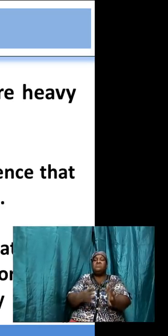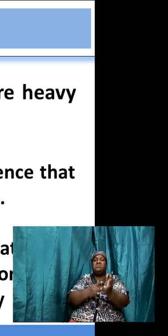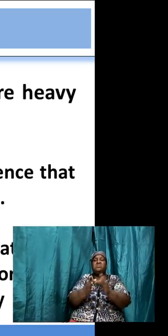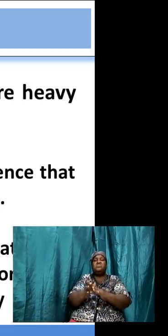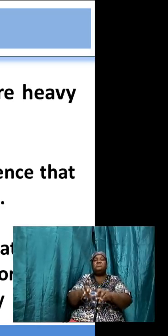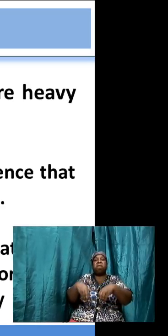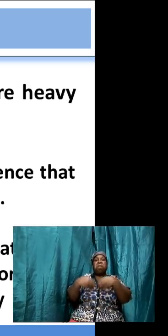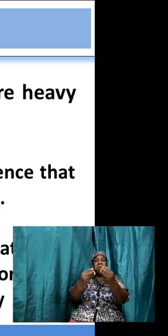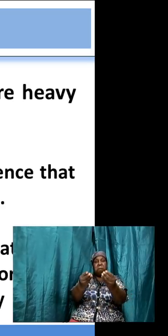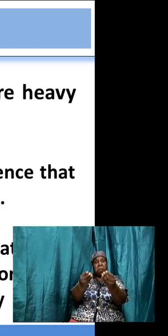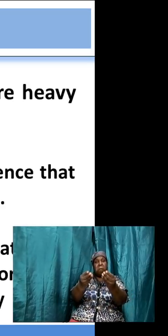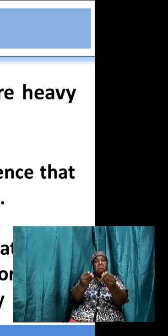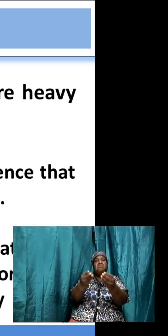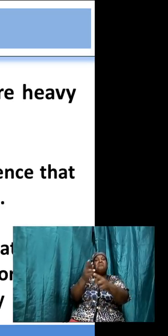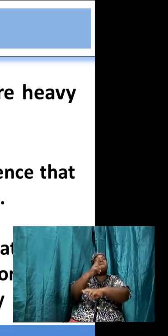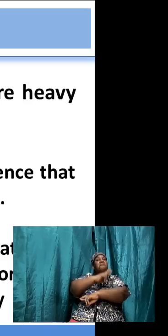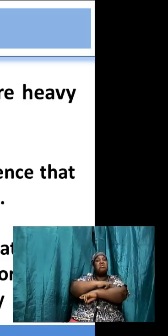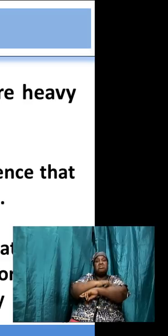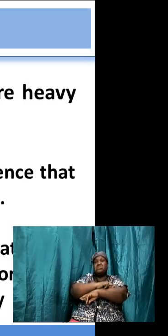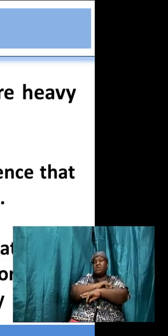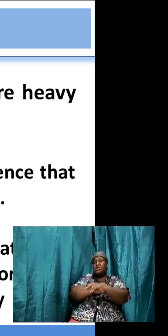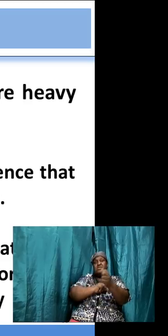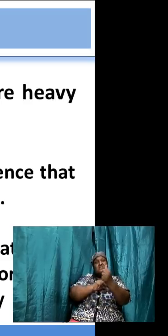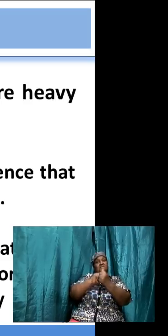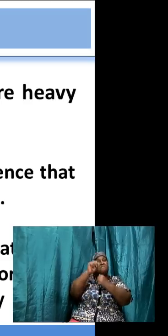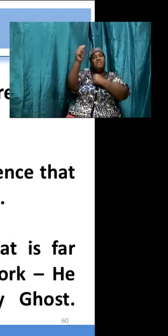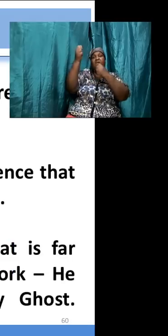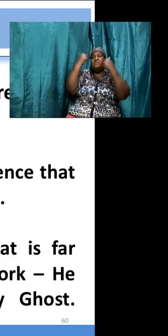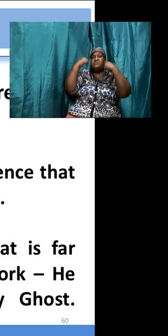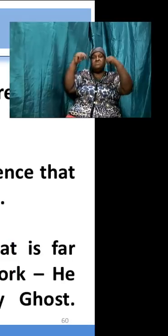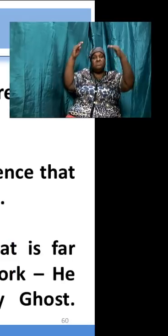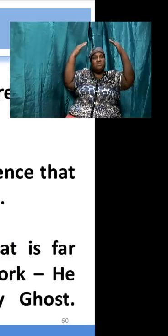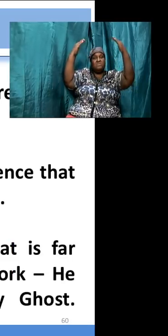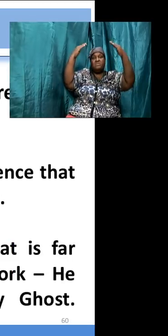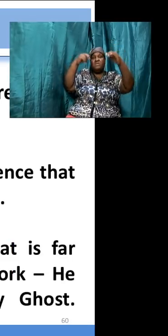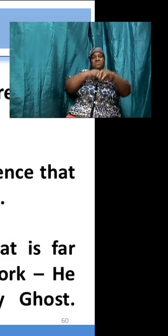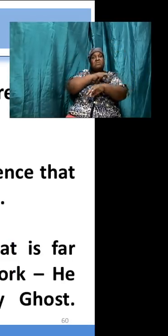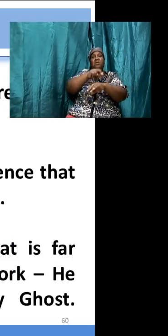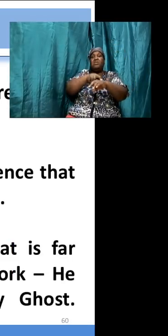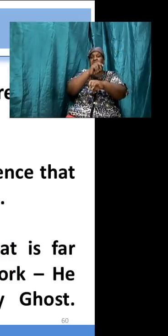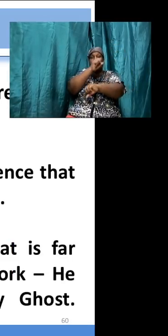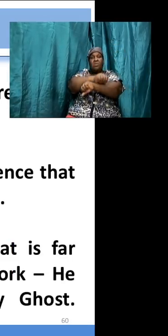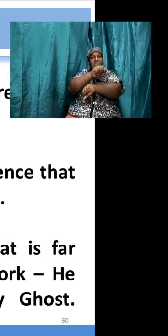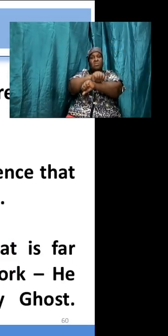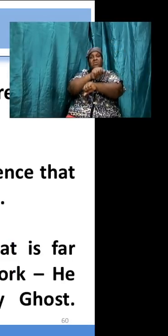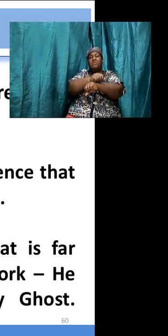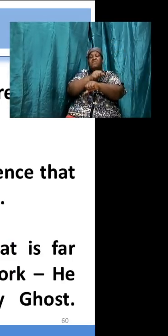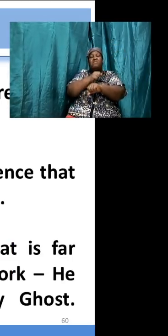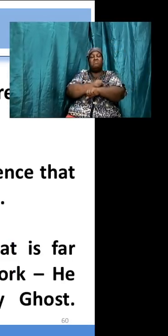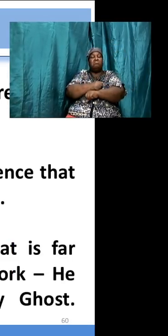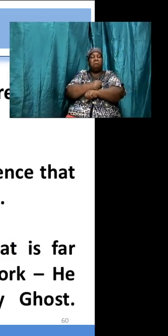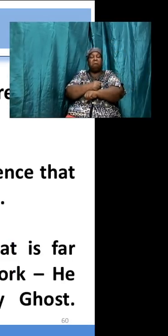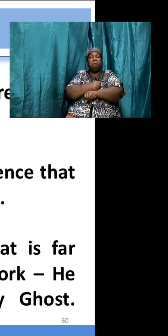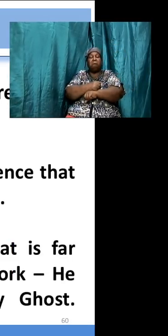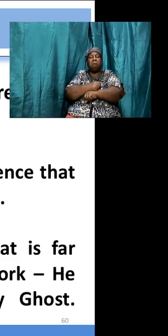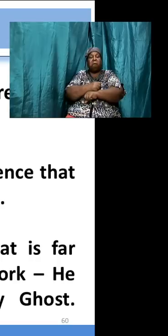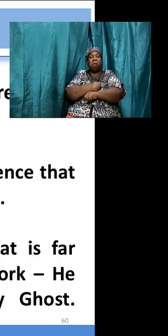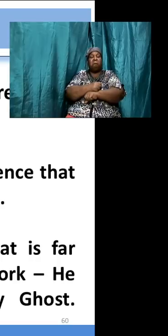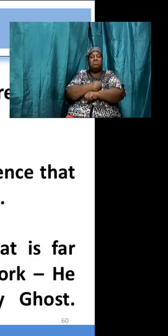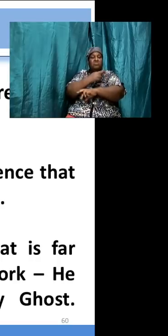that is far superior to the physical rest from work he said if you want rest come